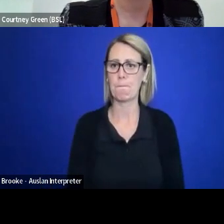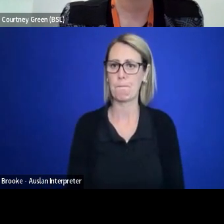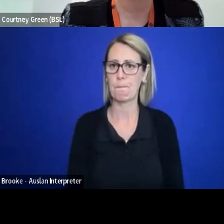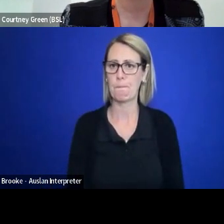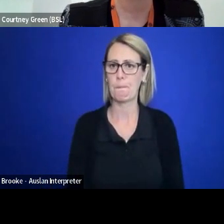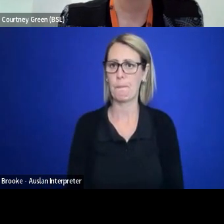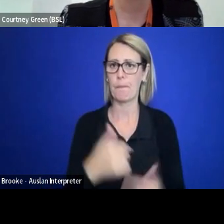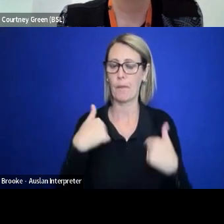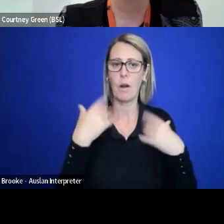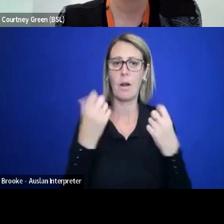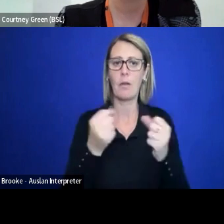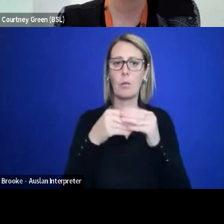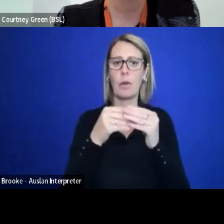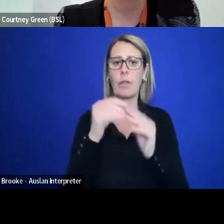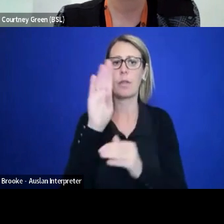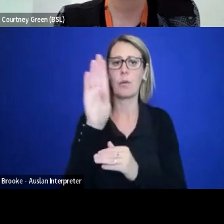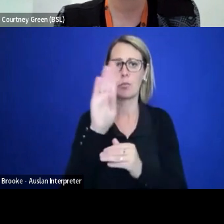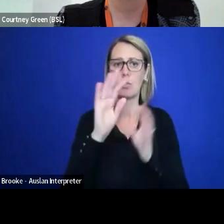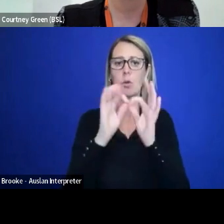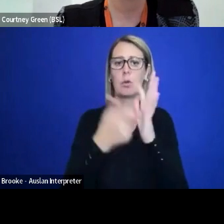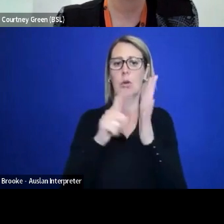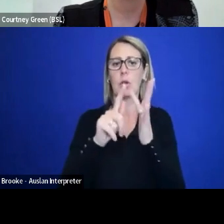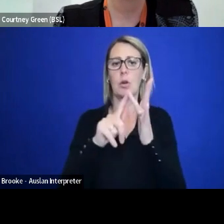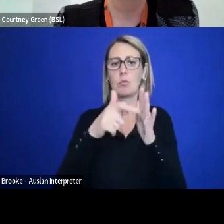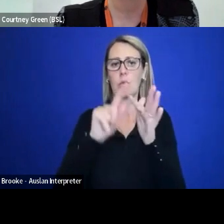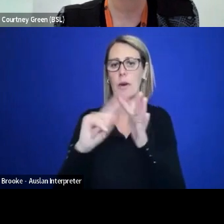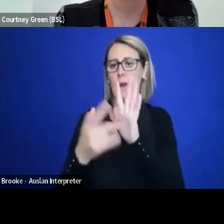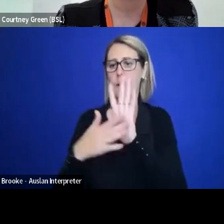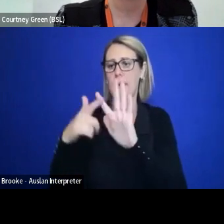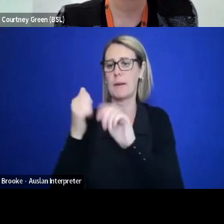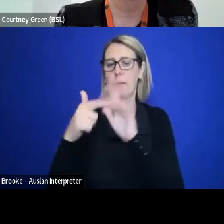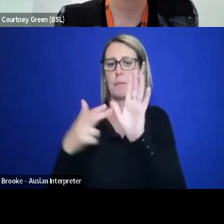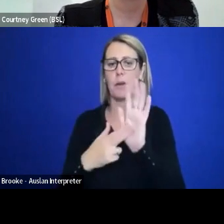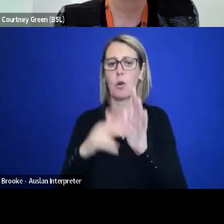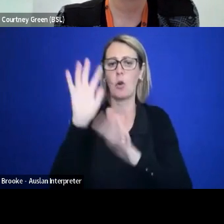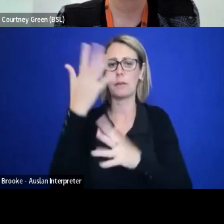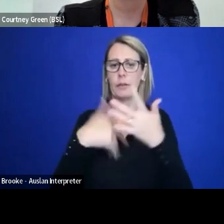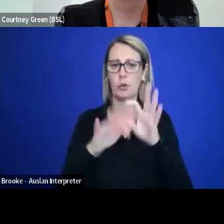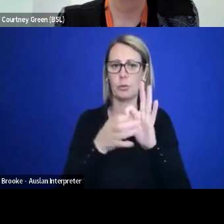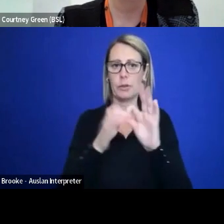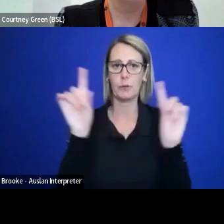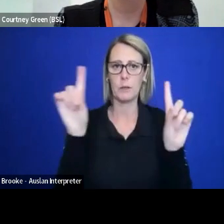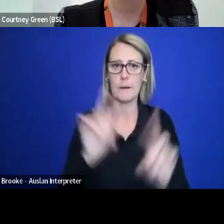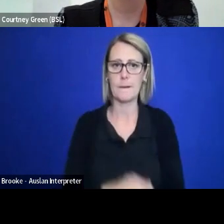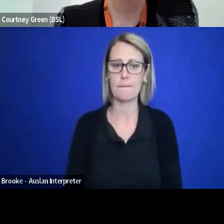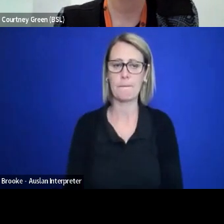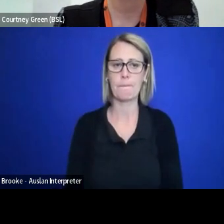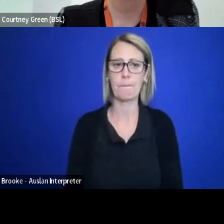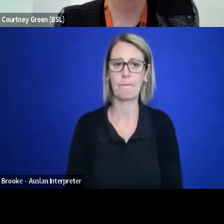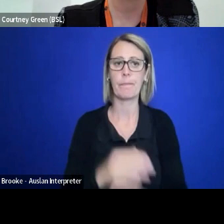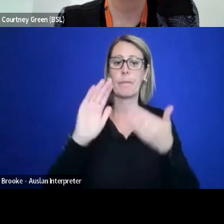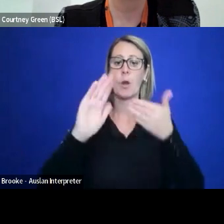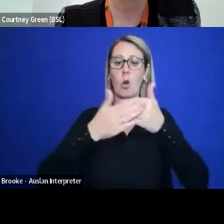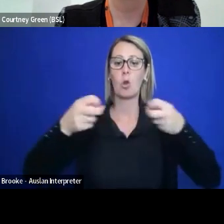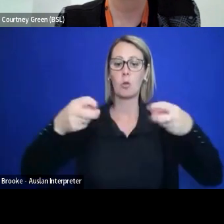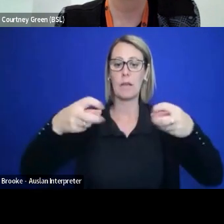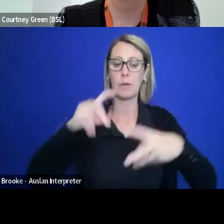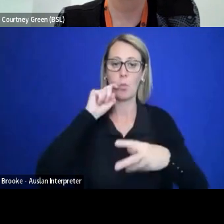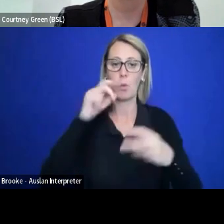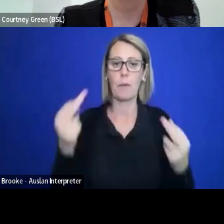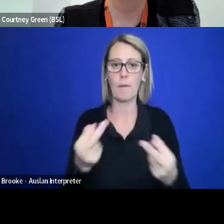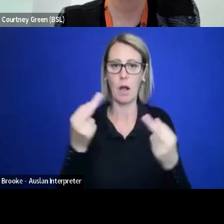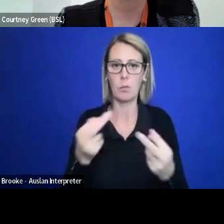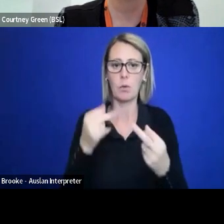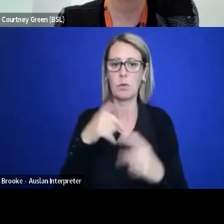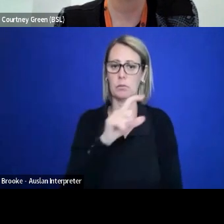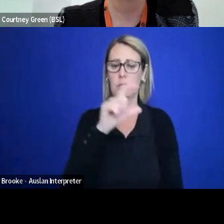I have with me Brooke and Megan, our Auslan interpreters for today. Closed captioning is available by clicking